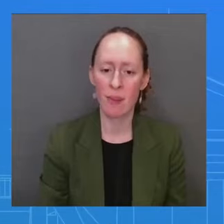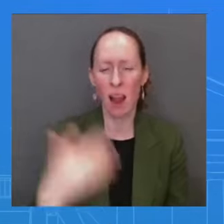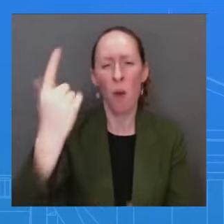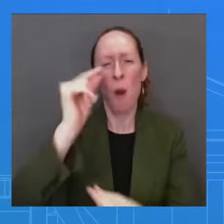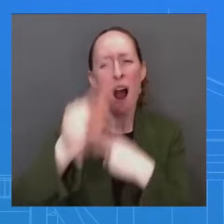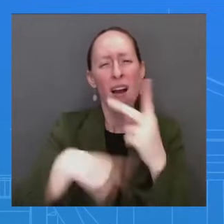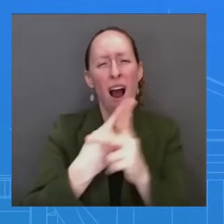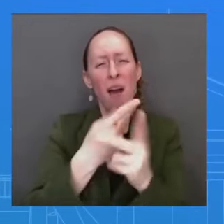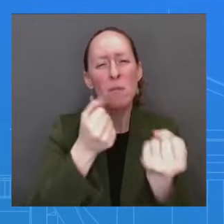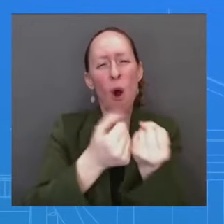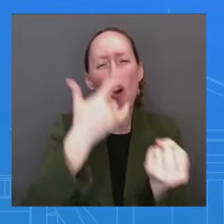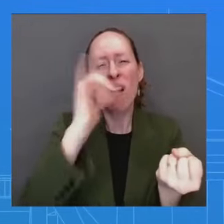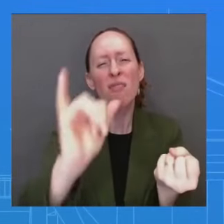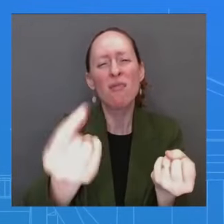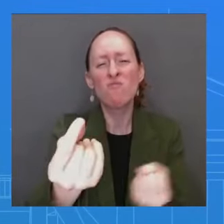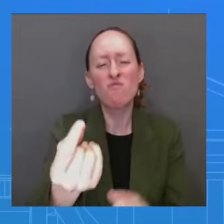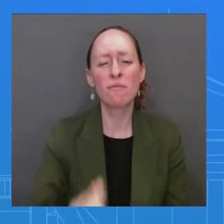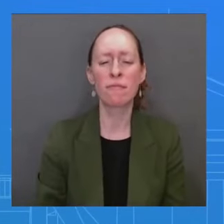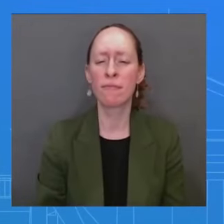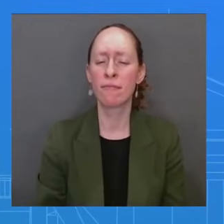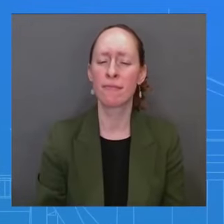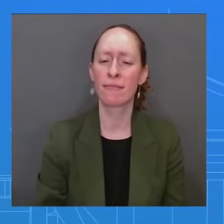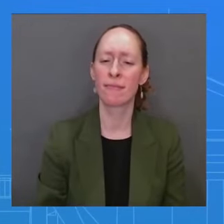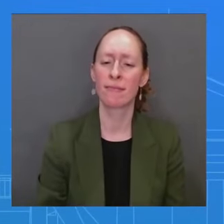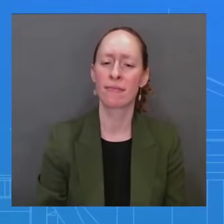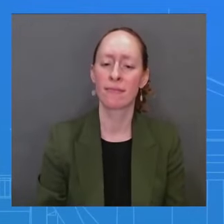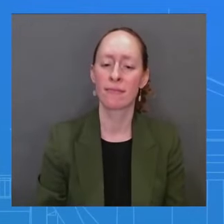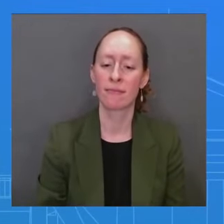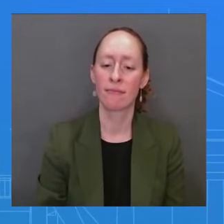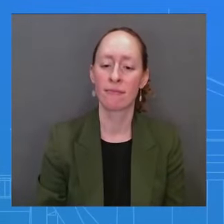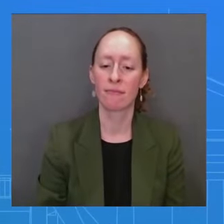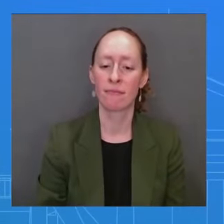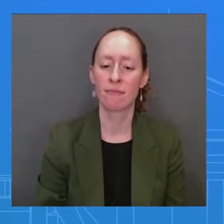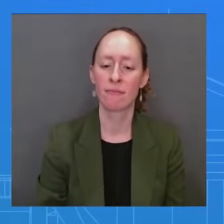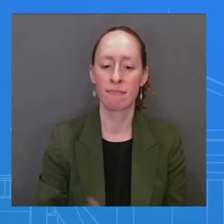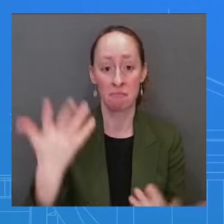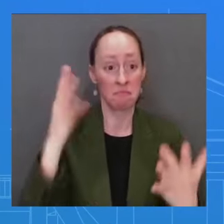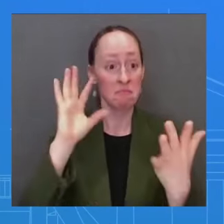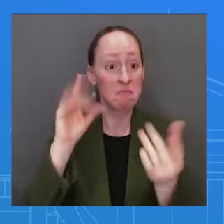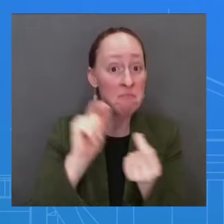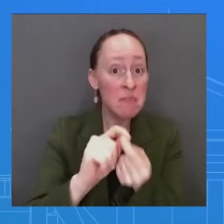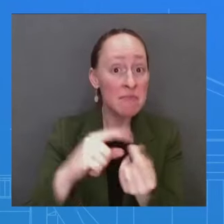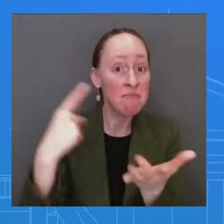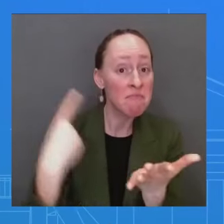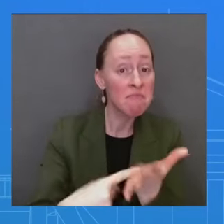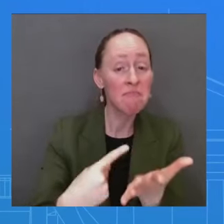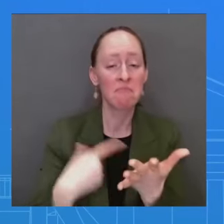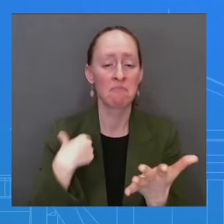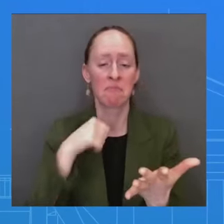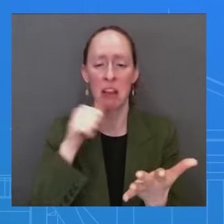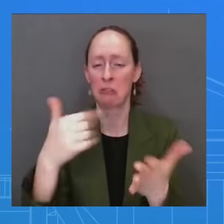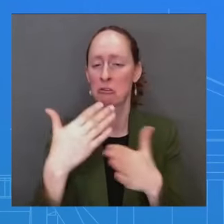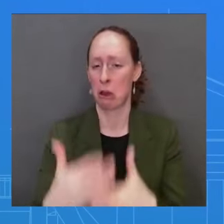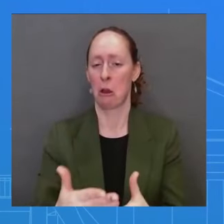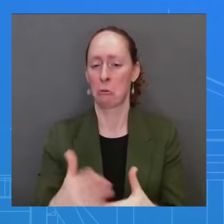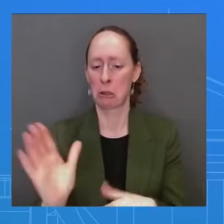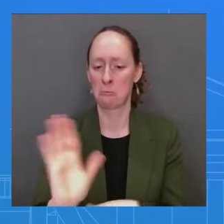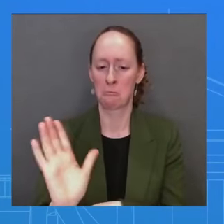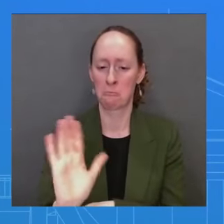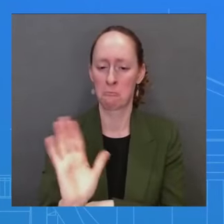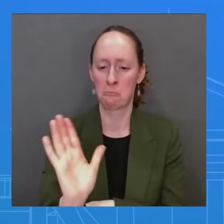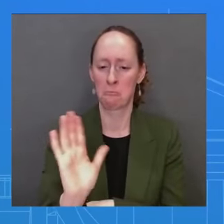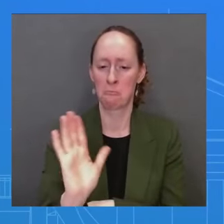a specific conversation about exactly what that would mean, but I would walk you away from any consideration of U.S. military troops or